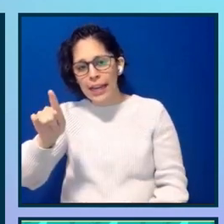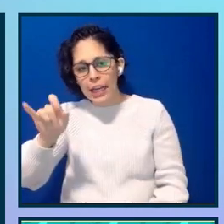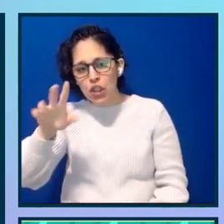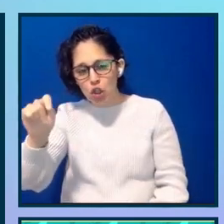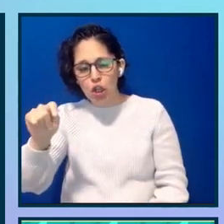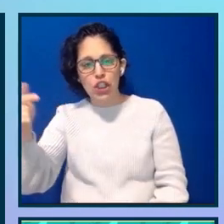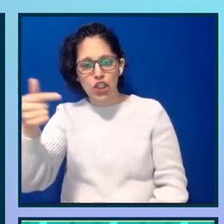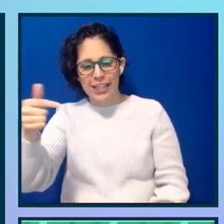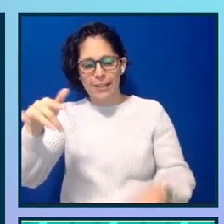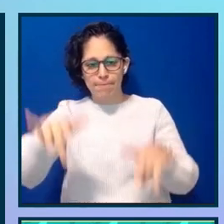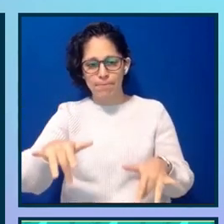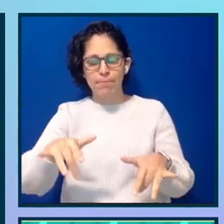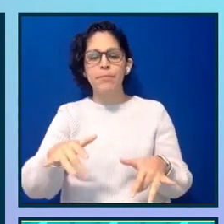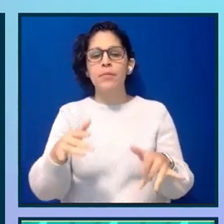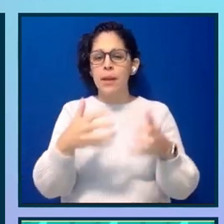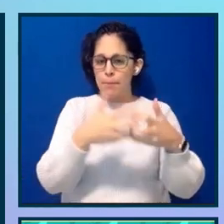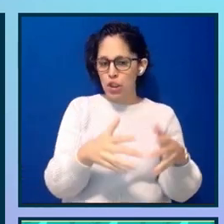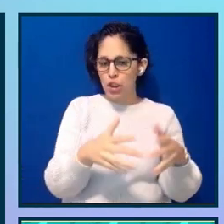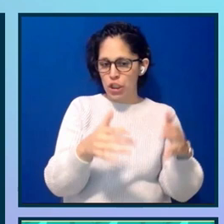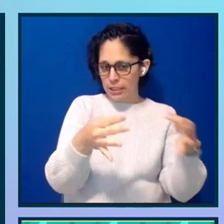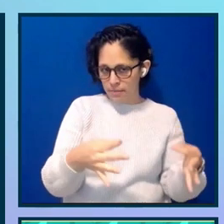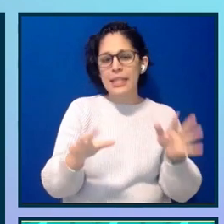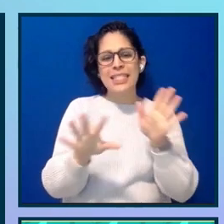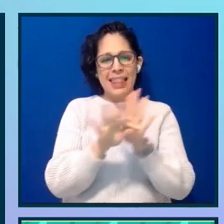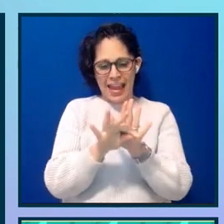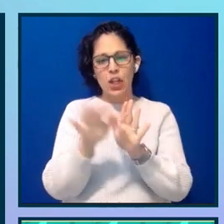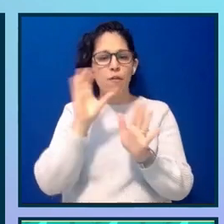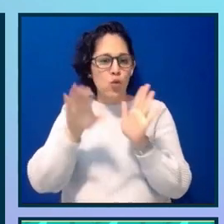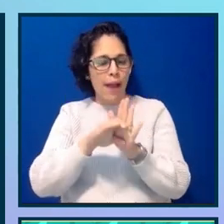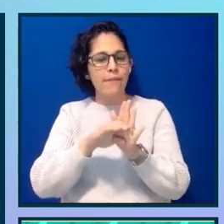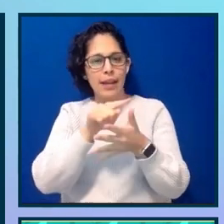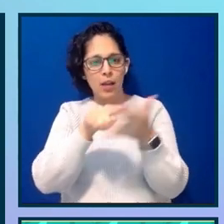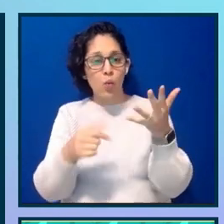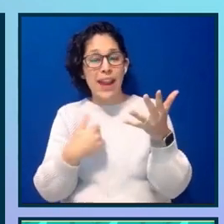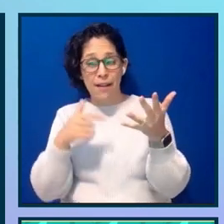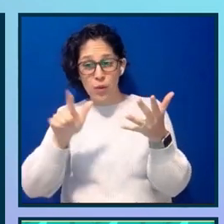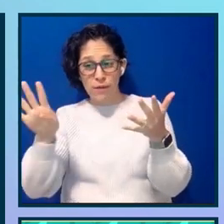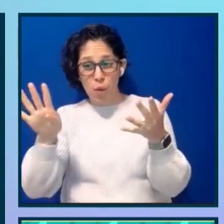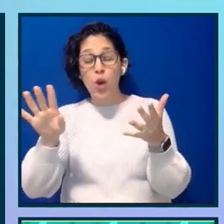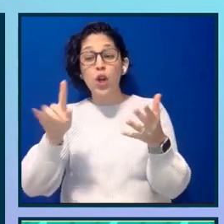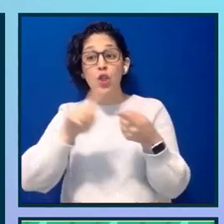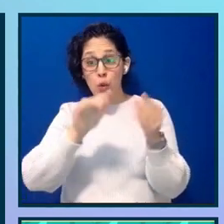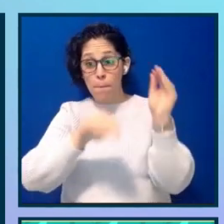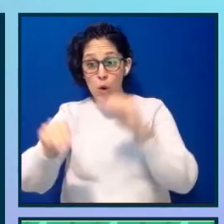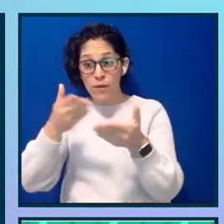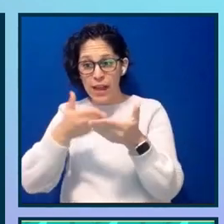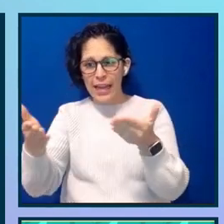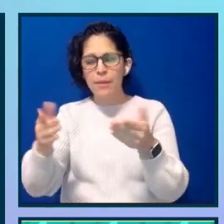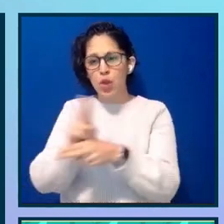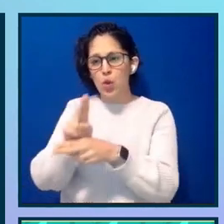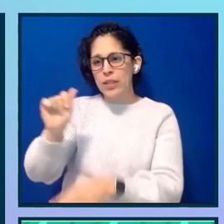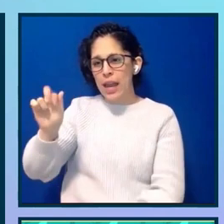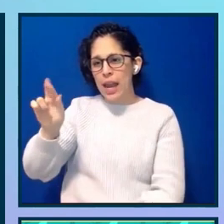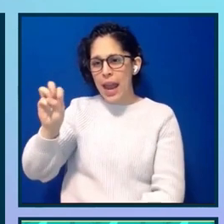graphic dialog. List 1, list view. Meet the characters. 15 of 24. To move to items, use the arrow keys. So